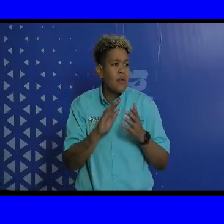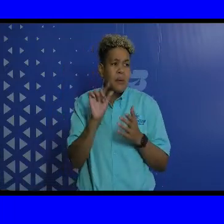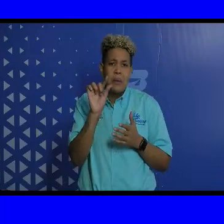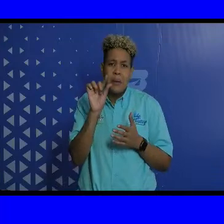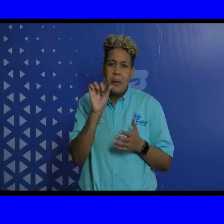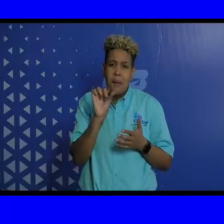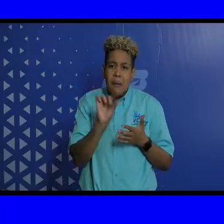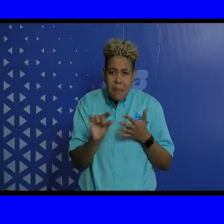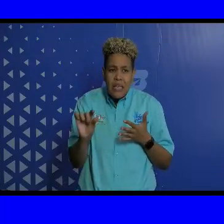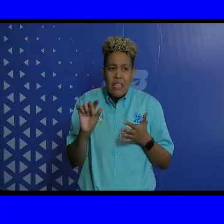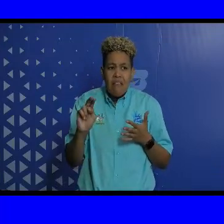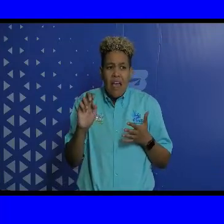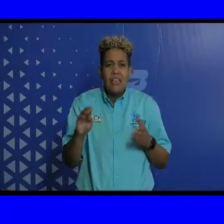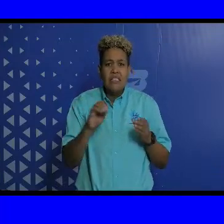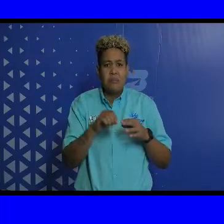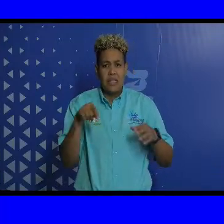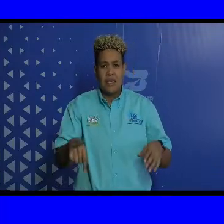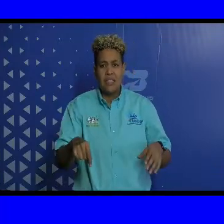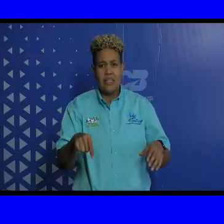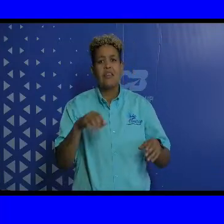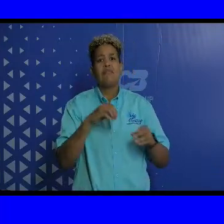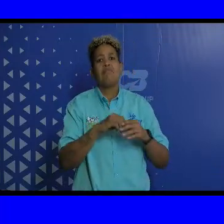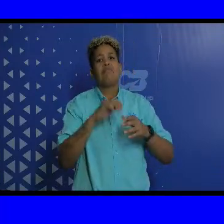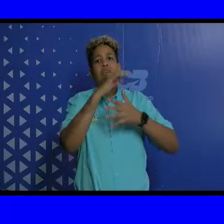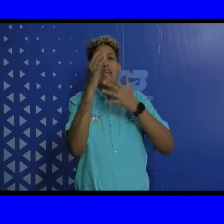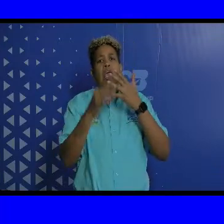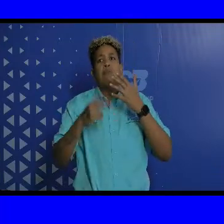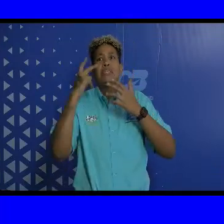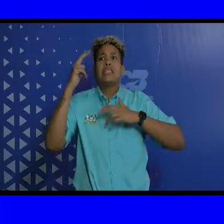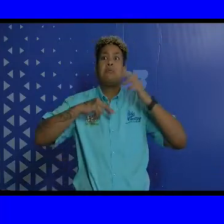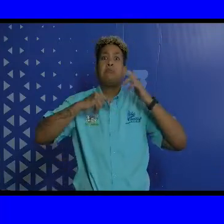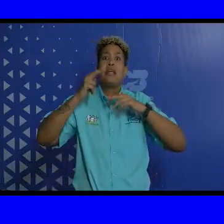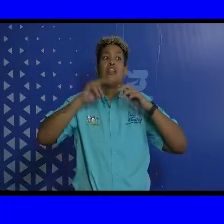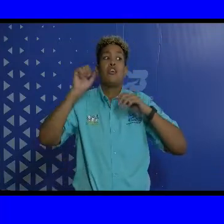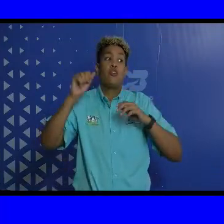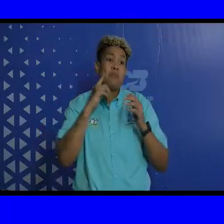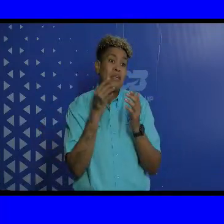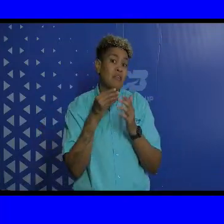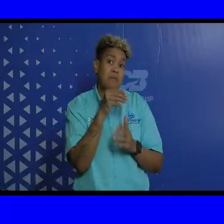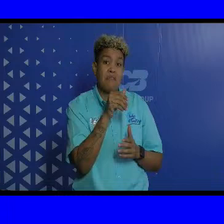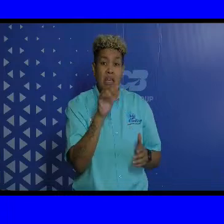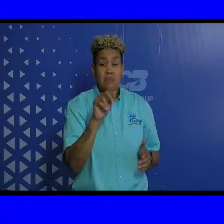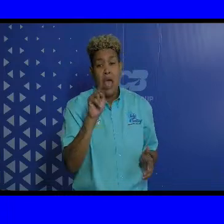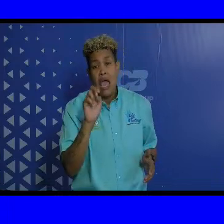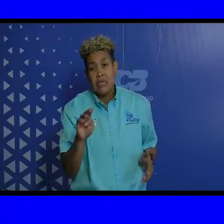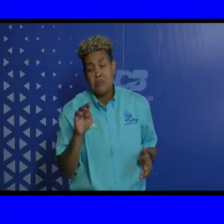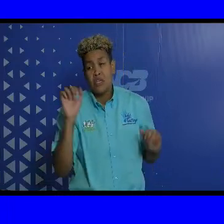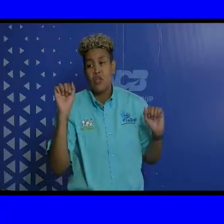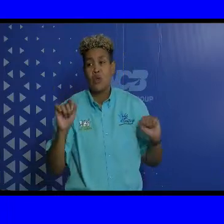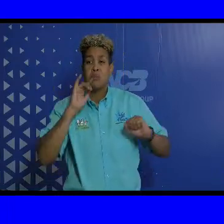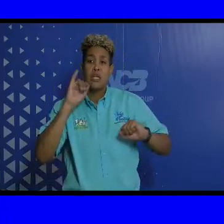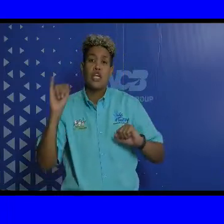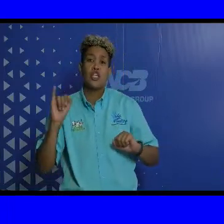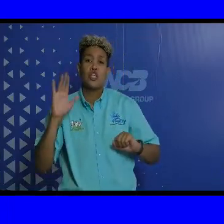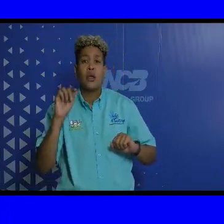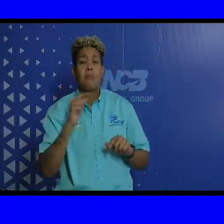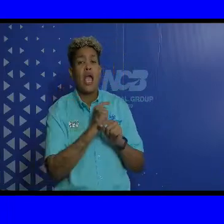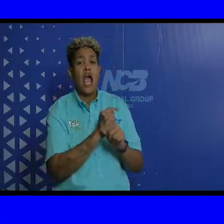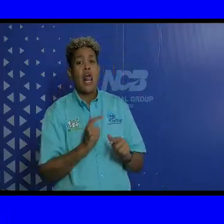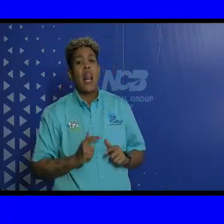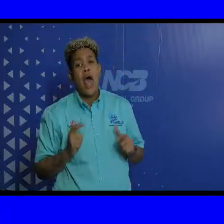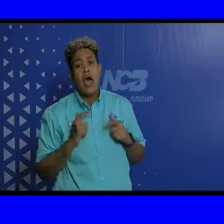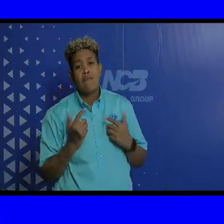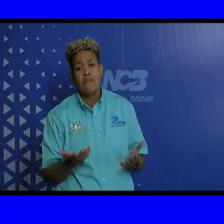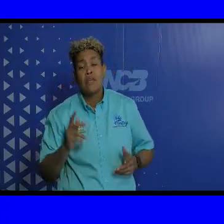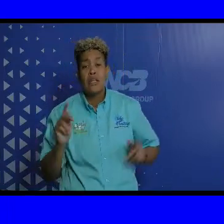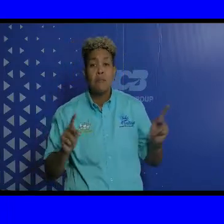NCB inside of it. And that means when you see a building, it could have been financed by NCB, it could be insured by Guardian,